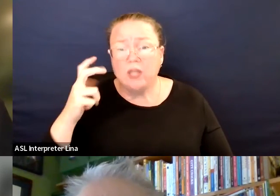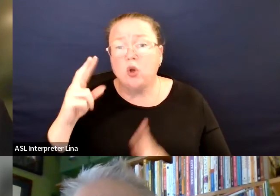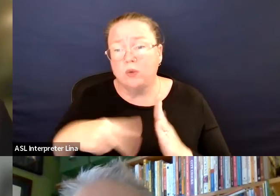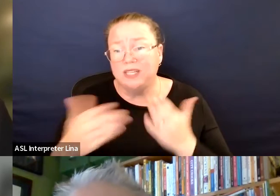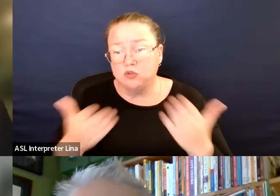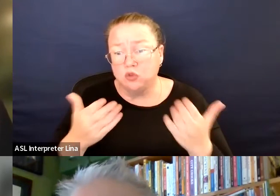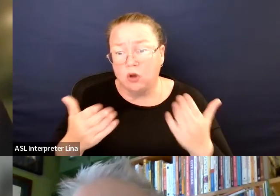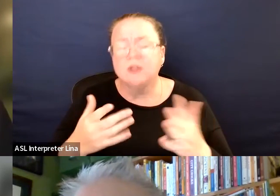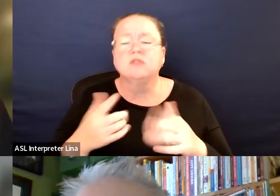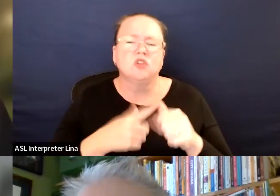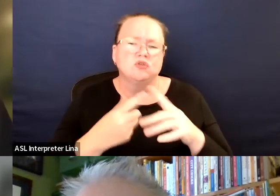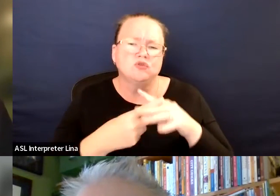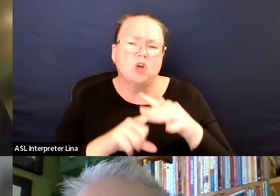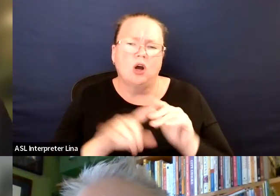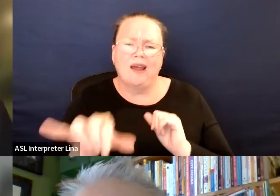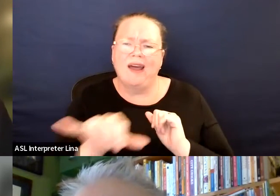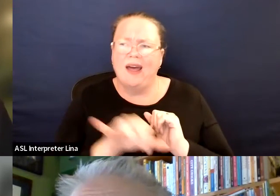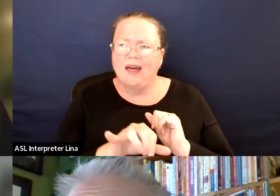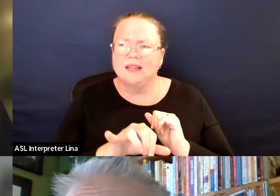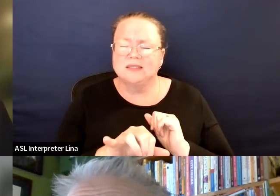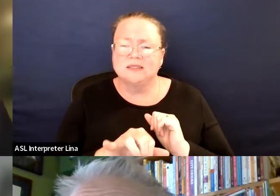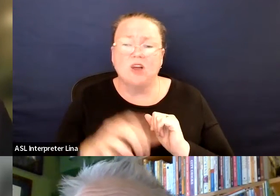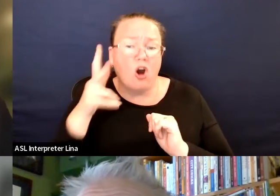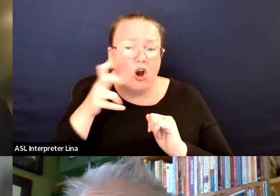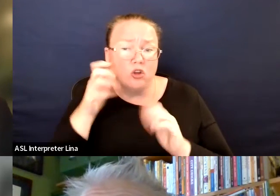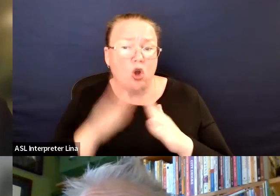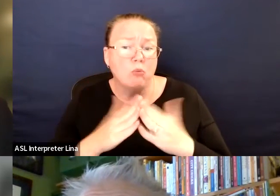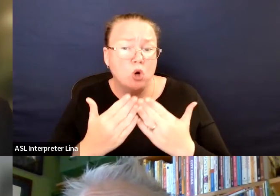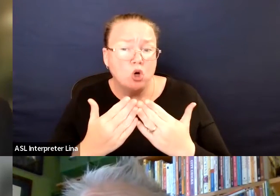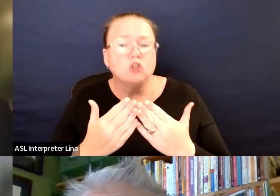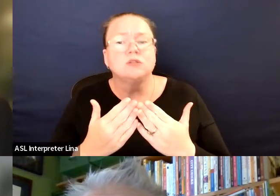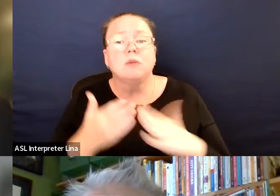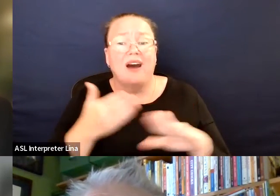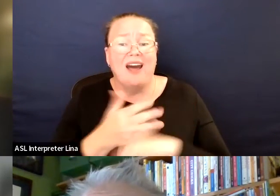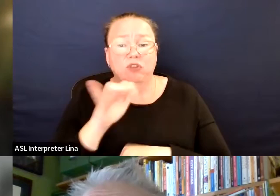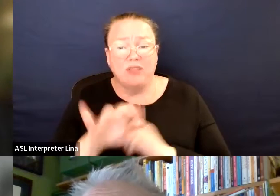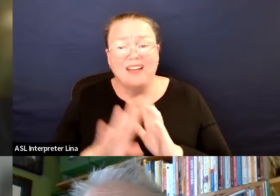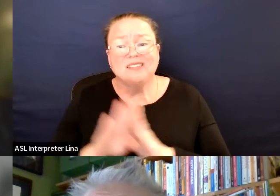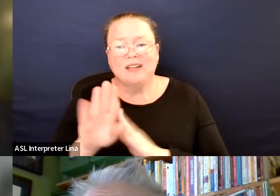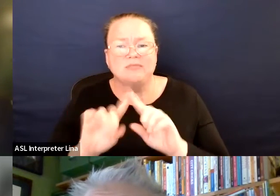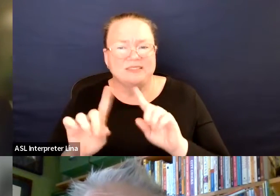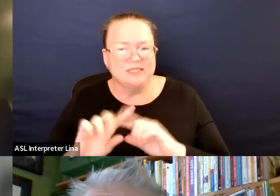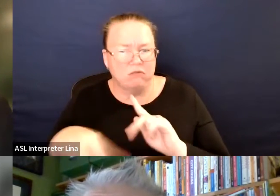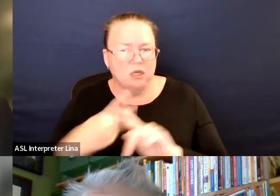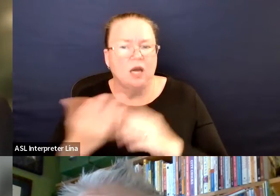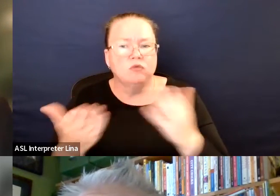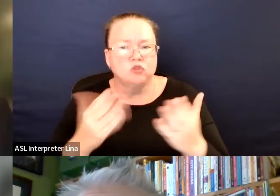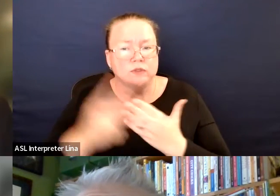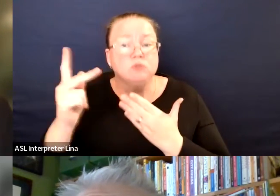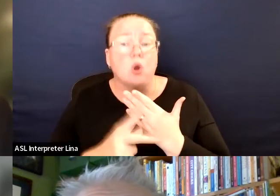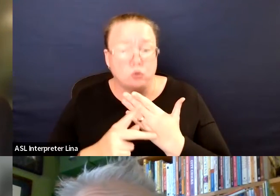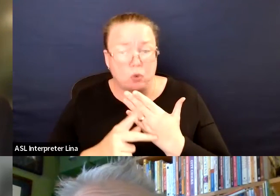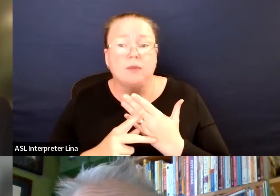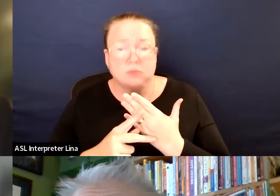which originally started as, audiobooks, but have since developed into all kinds of service programs,